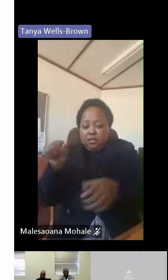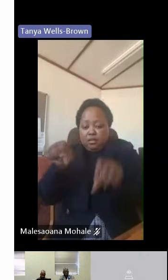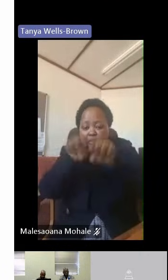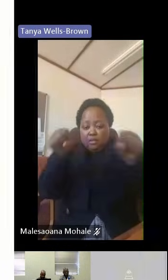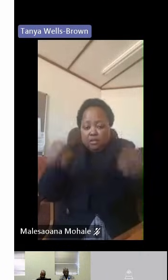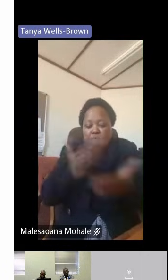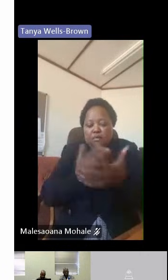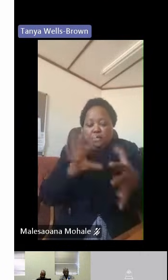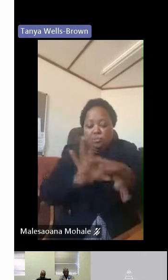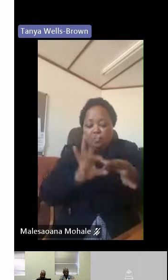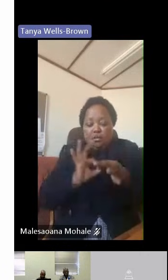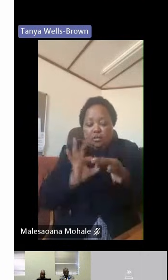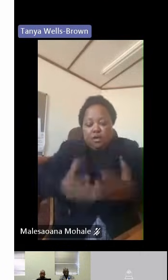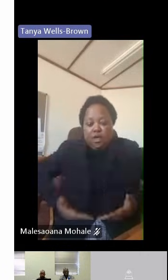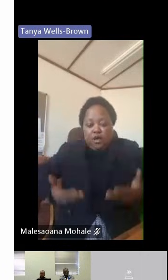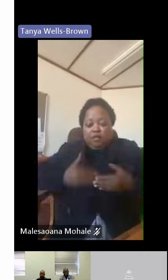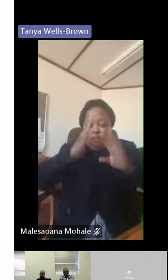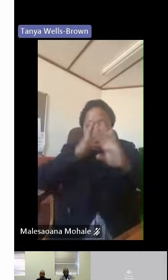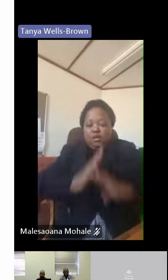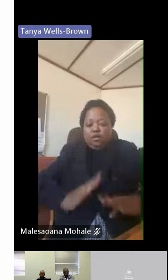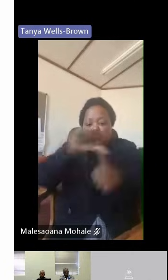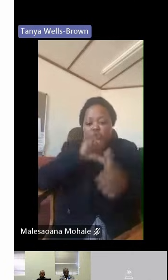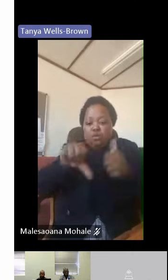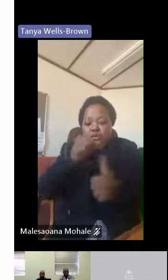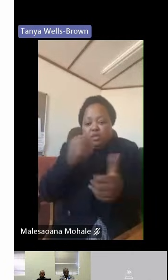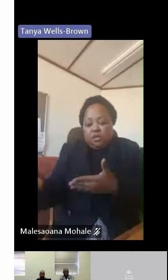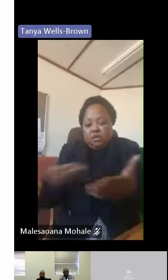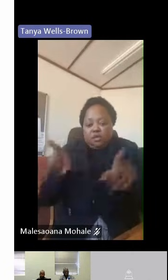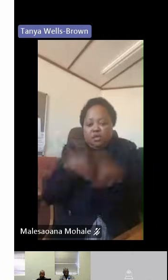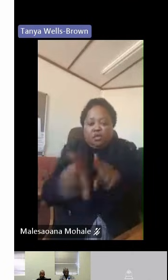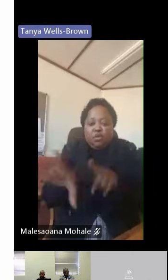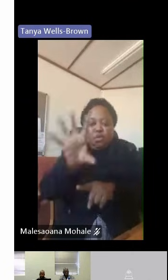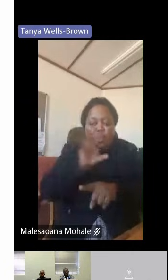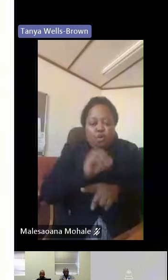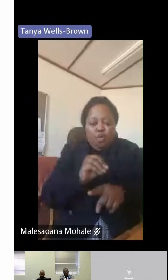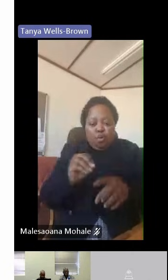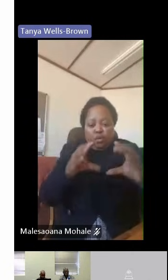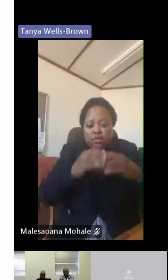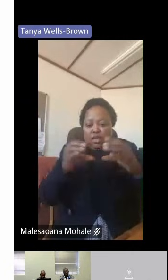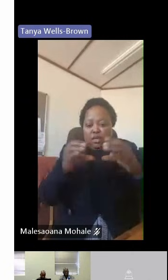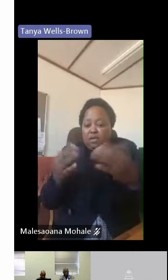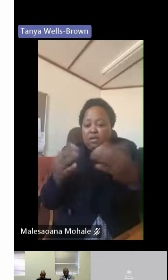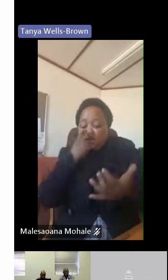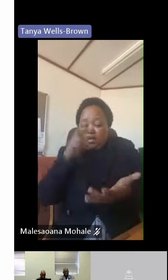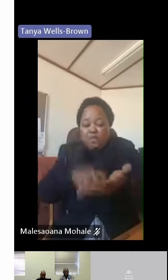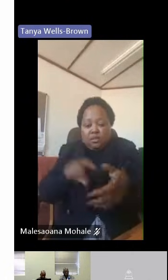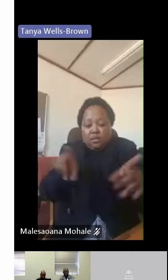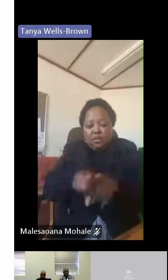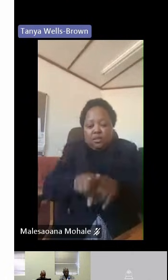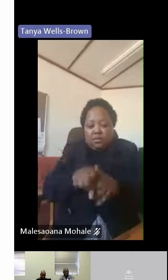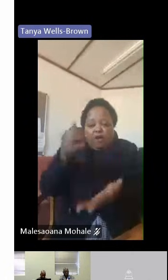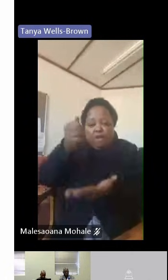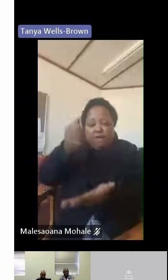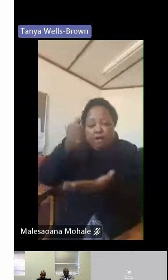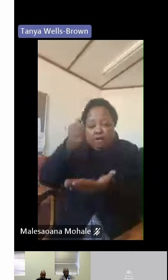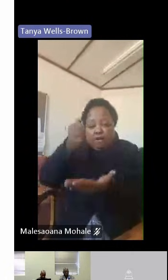social services and other sectors as required. This funding coordination is crucial through government budgets, not